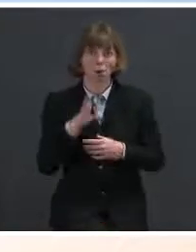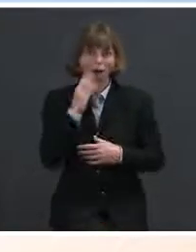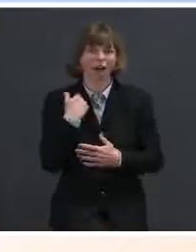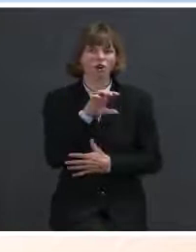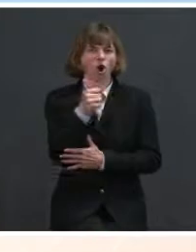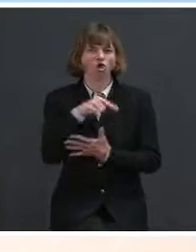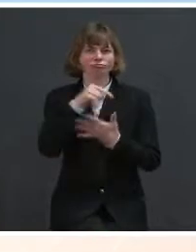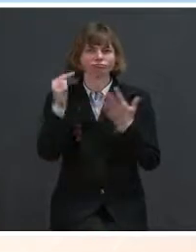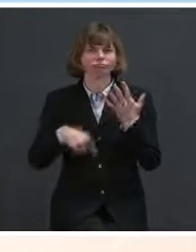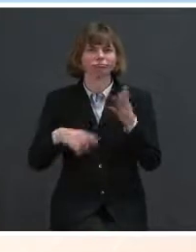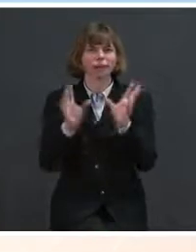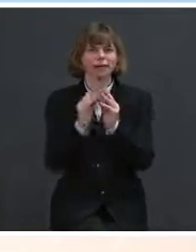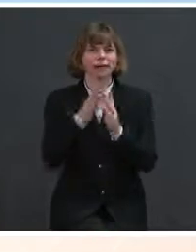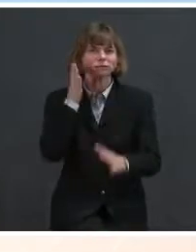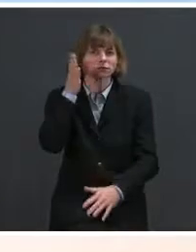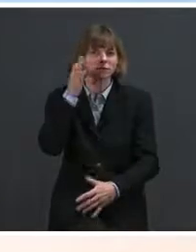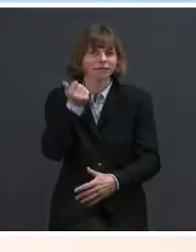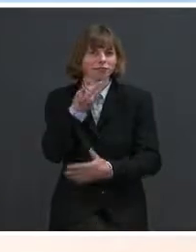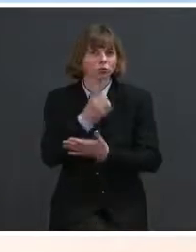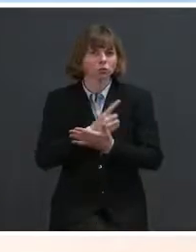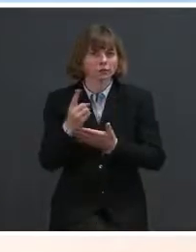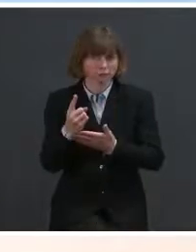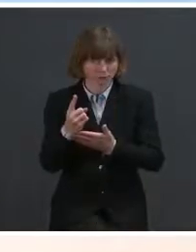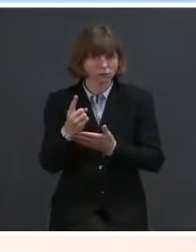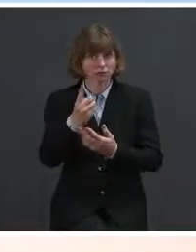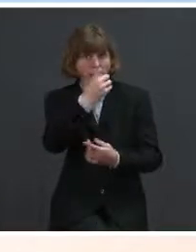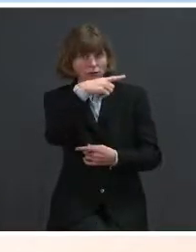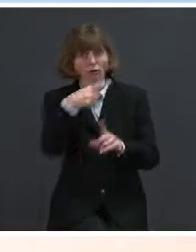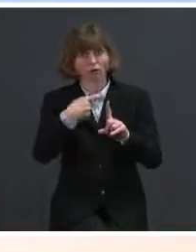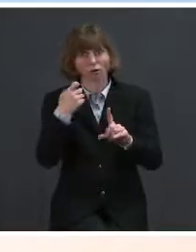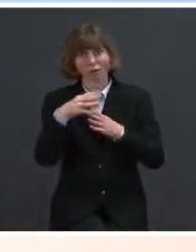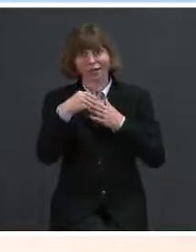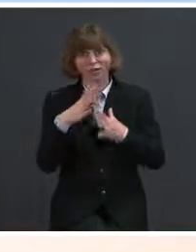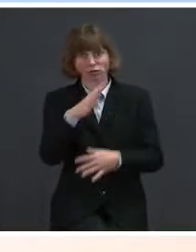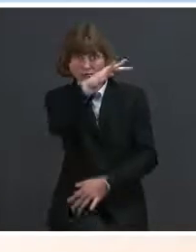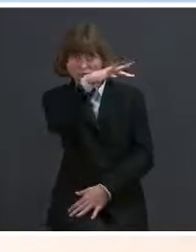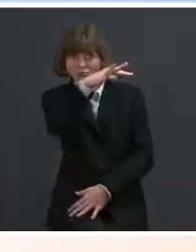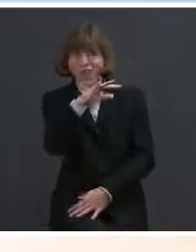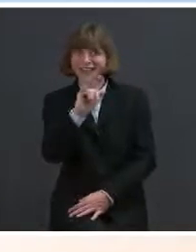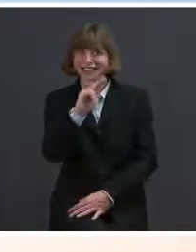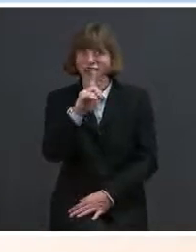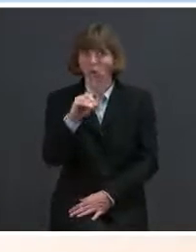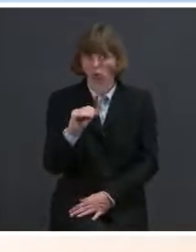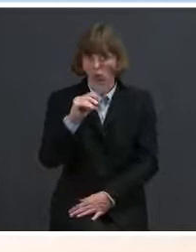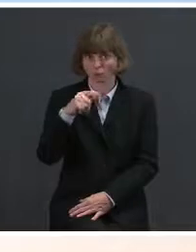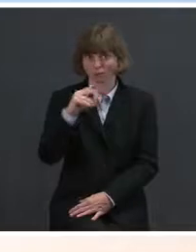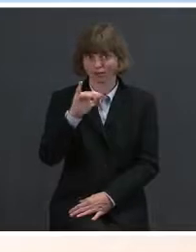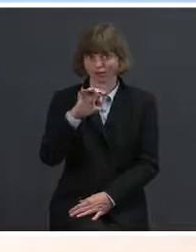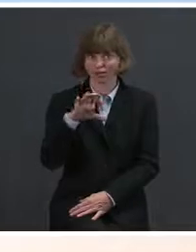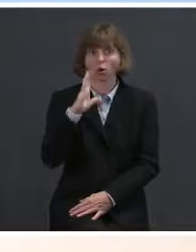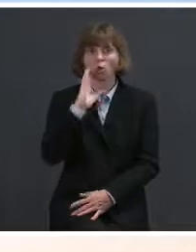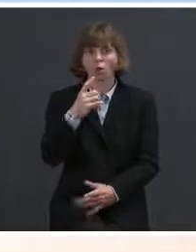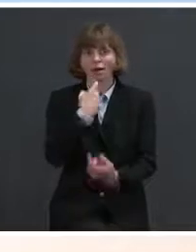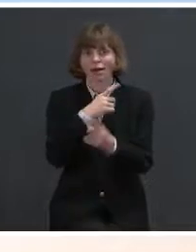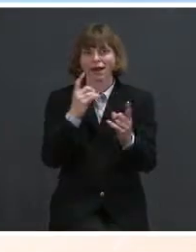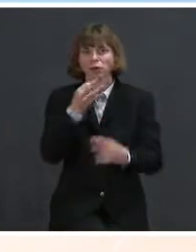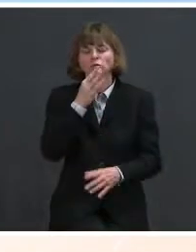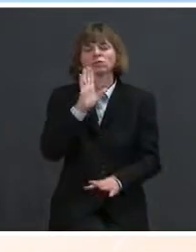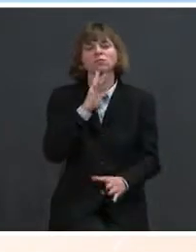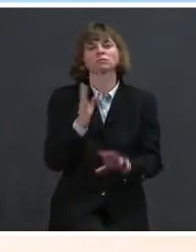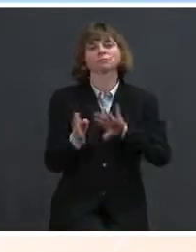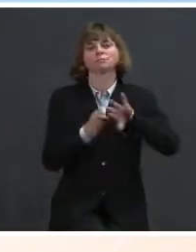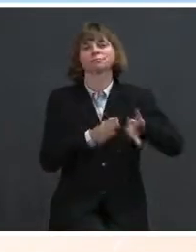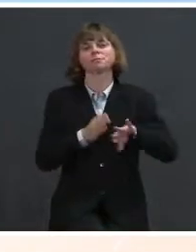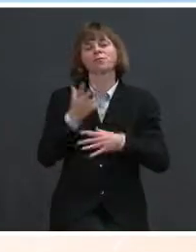leaders from the Indo-Pacific that will be announced soon. Just a word on Anchorage before I turn to your